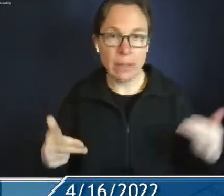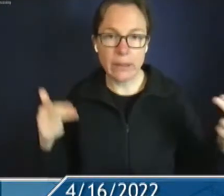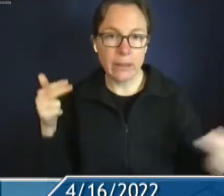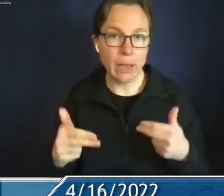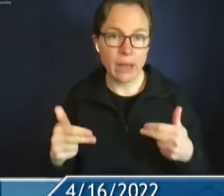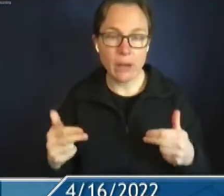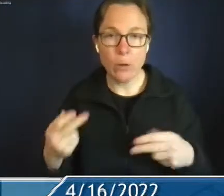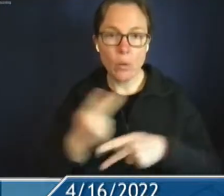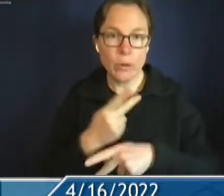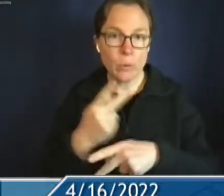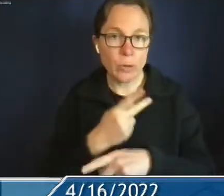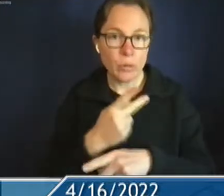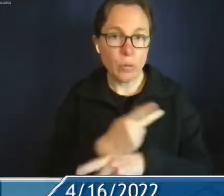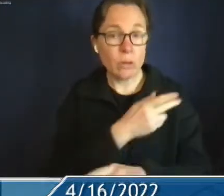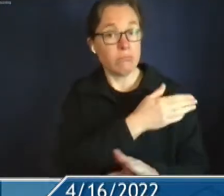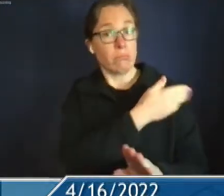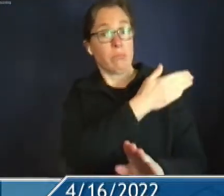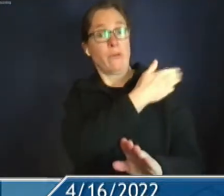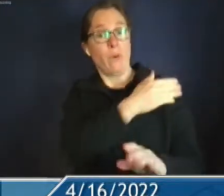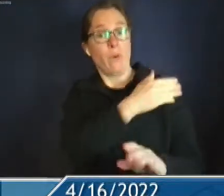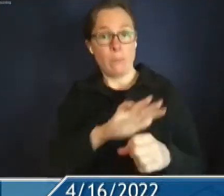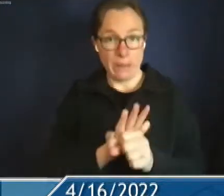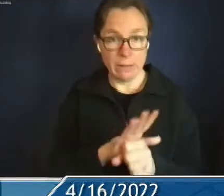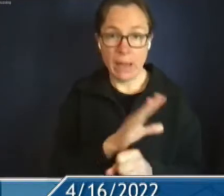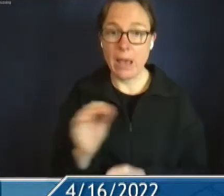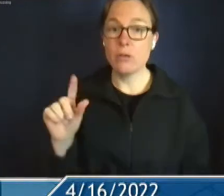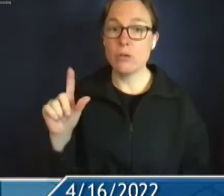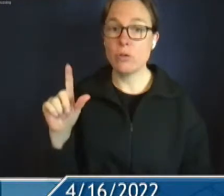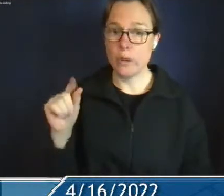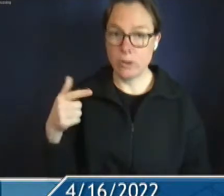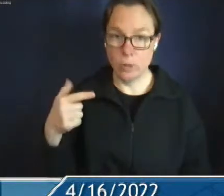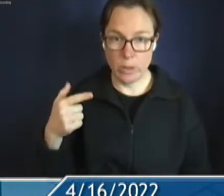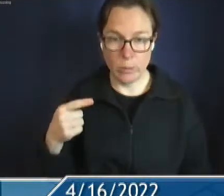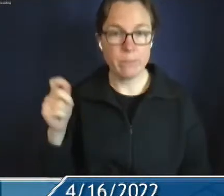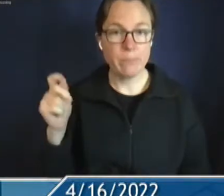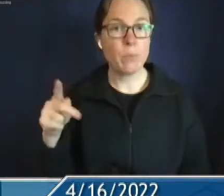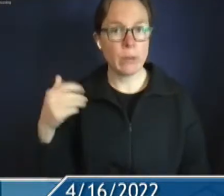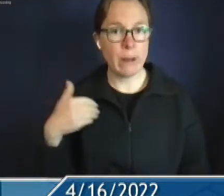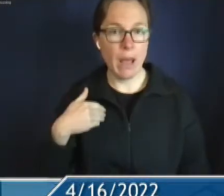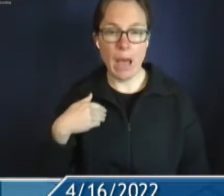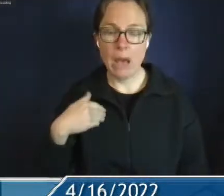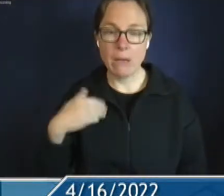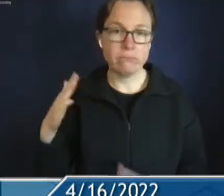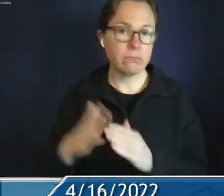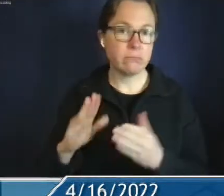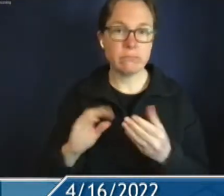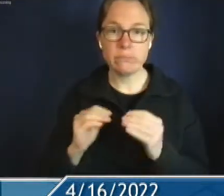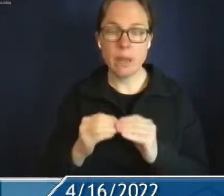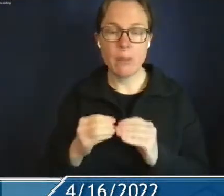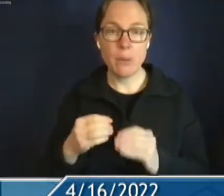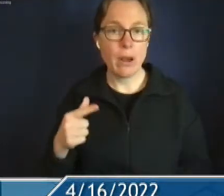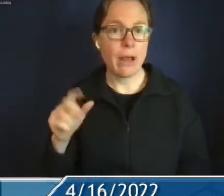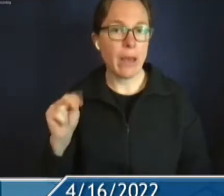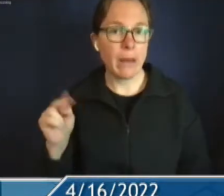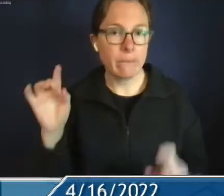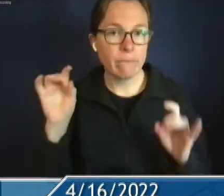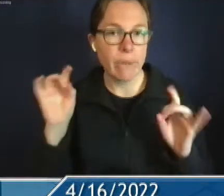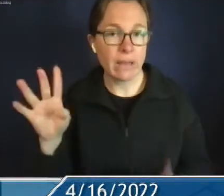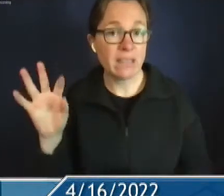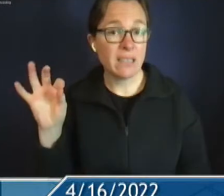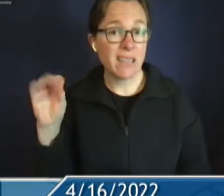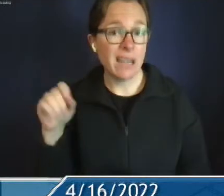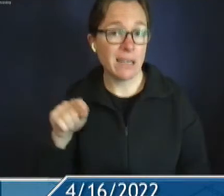the pandemic, and in 2021. Portland had a record year of gun violence with more than 90 homicides, making